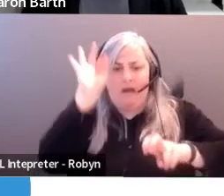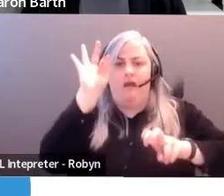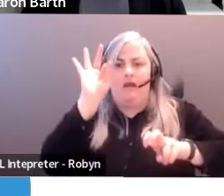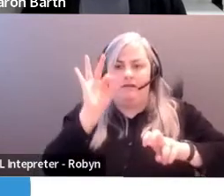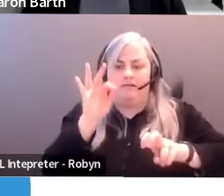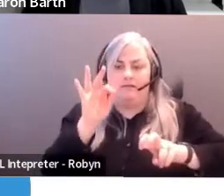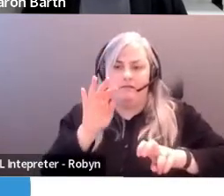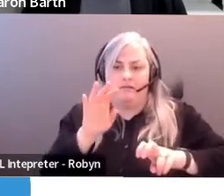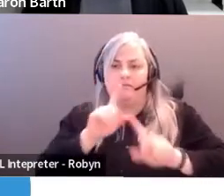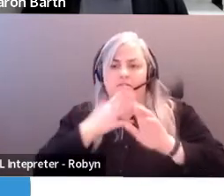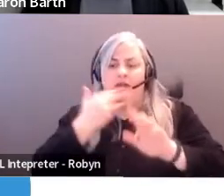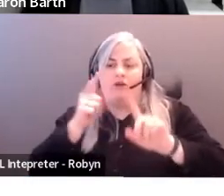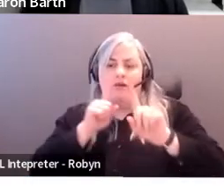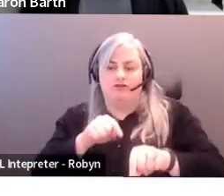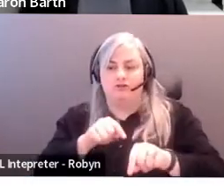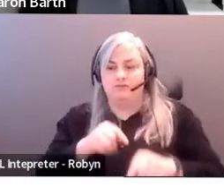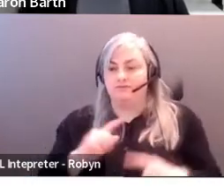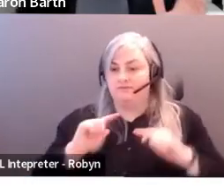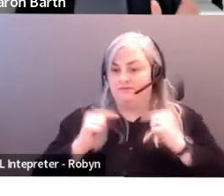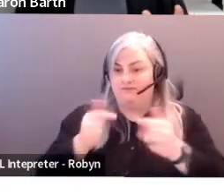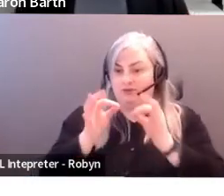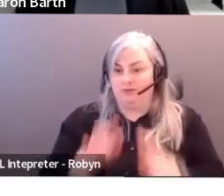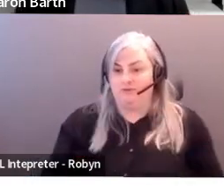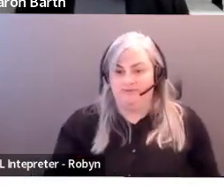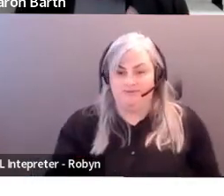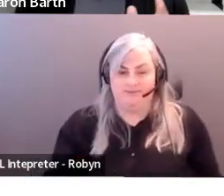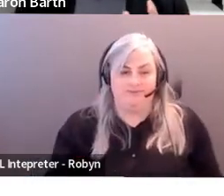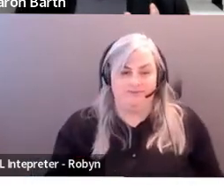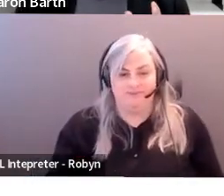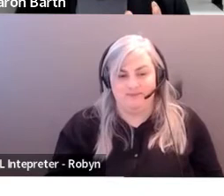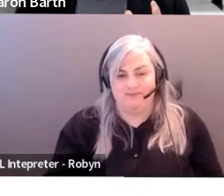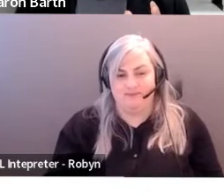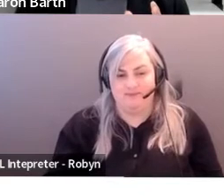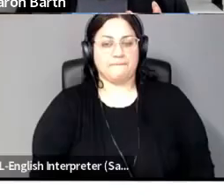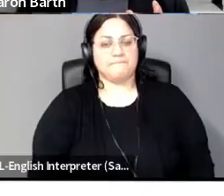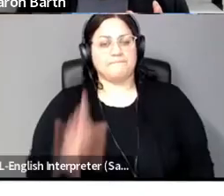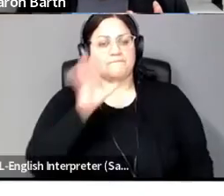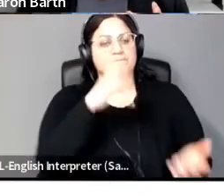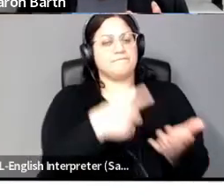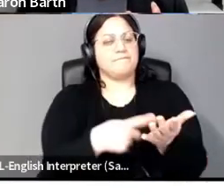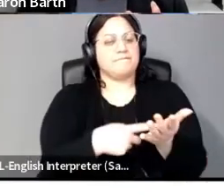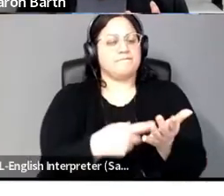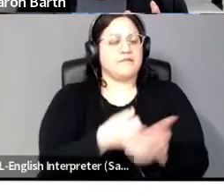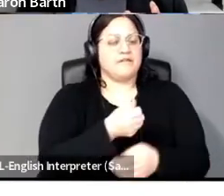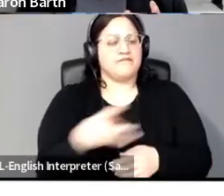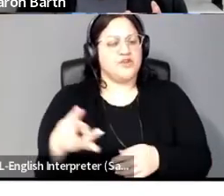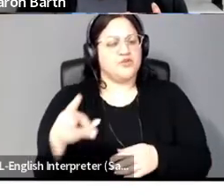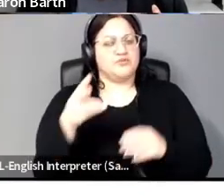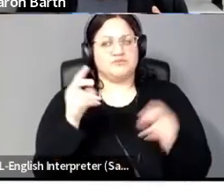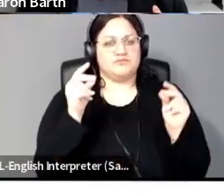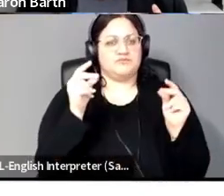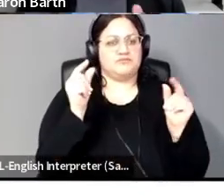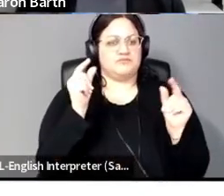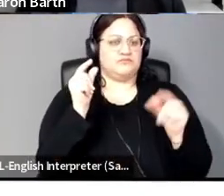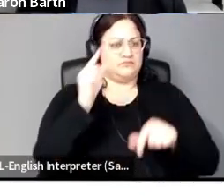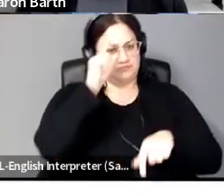better answer. So we're going to look at a few here for the rest of the session. So the first